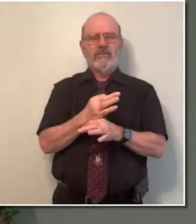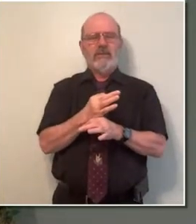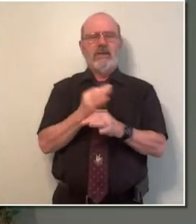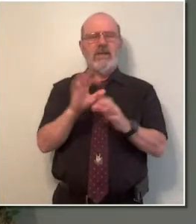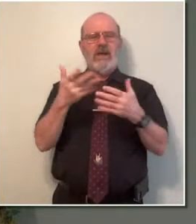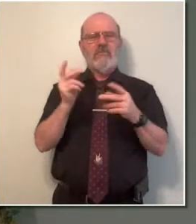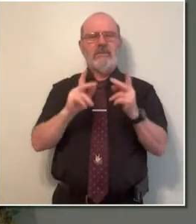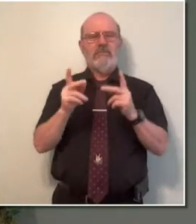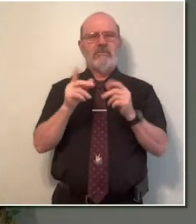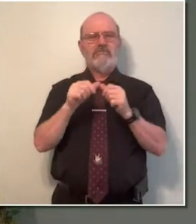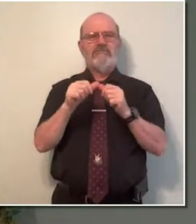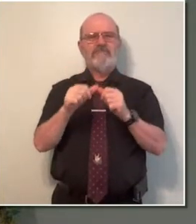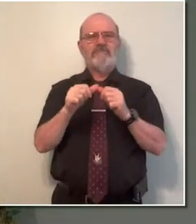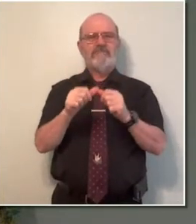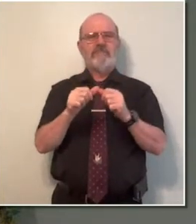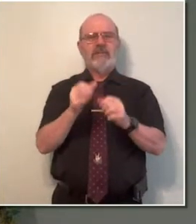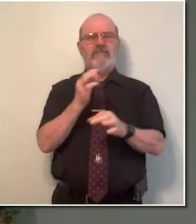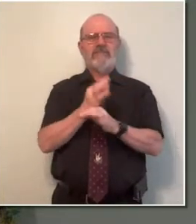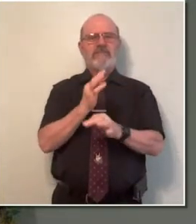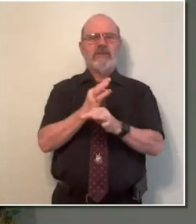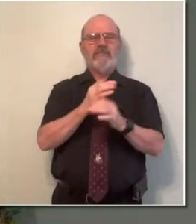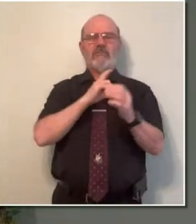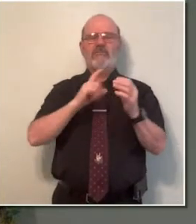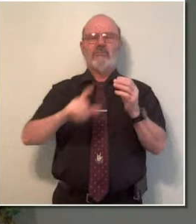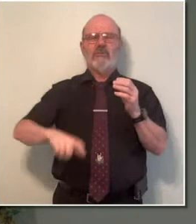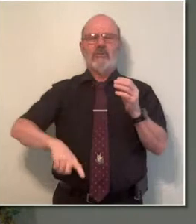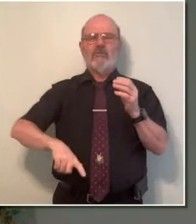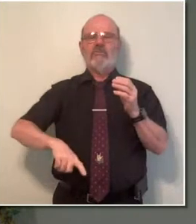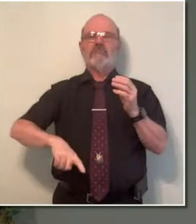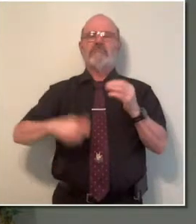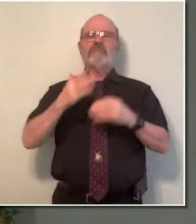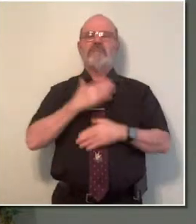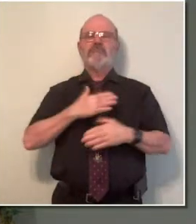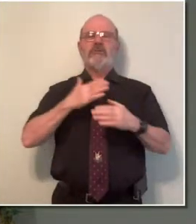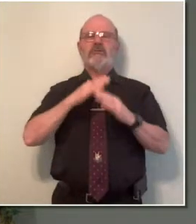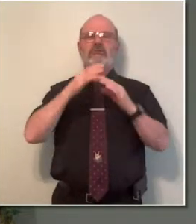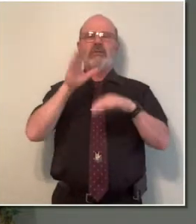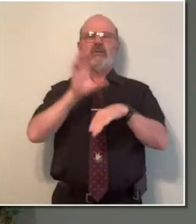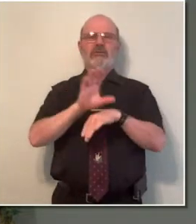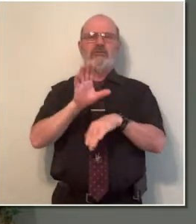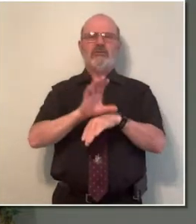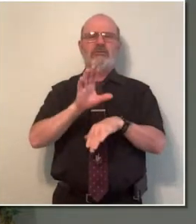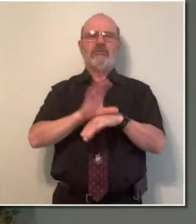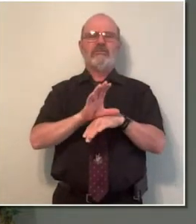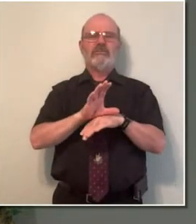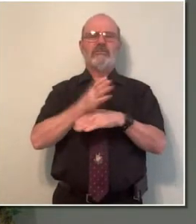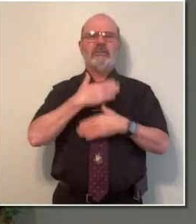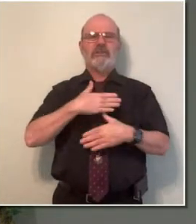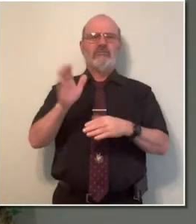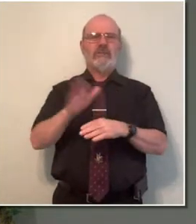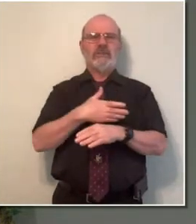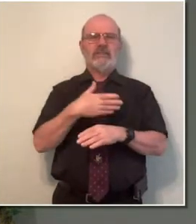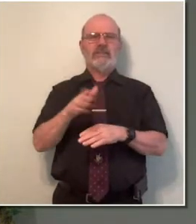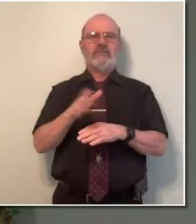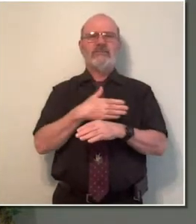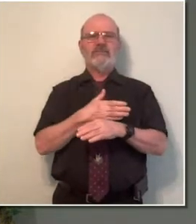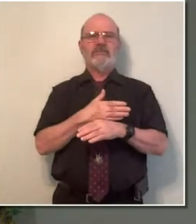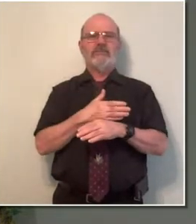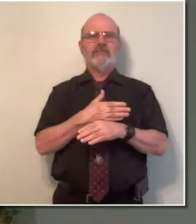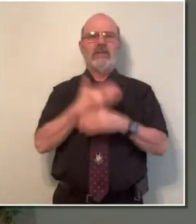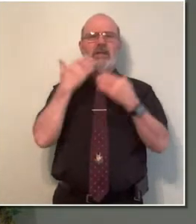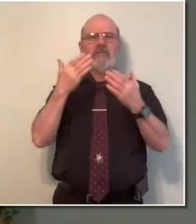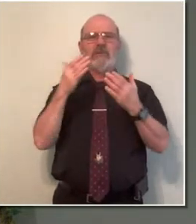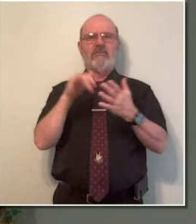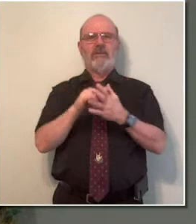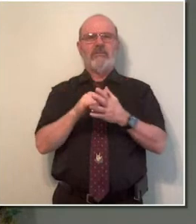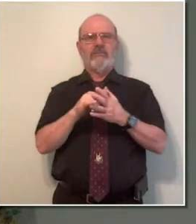stay faithful to the Lord and enjoy the house of the Lord and enjoy the singing. And I'm grateful for that. And